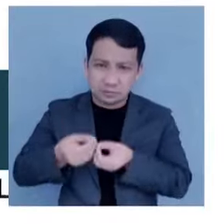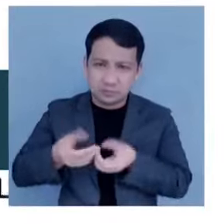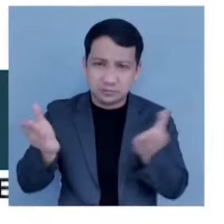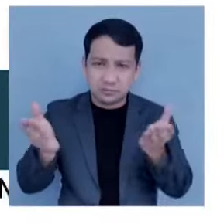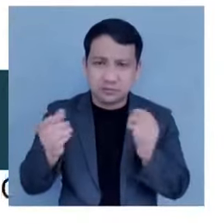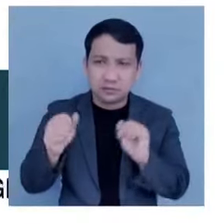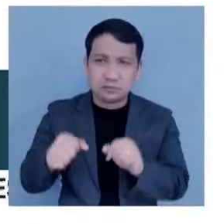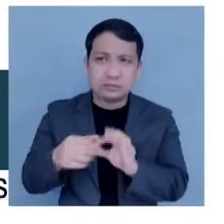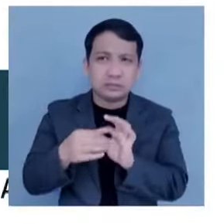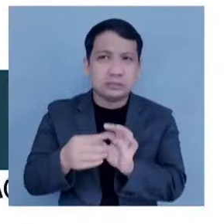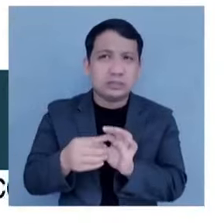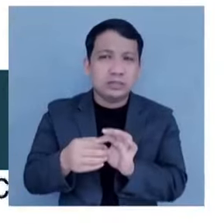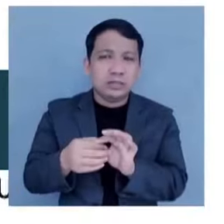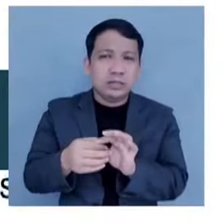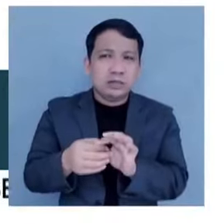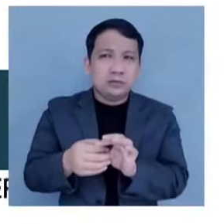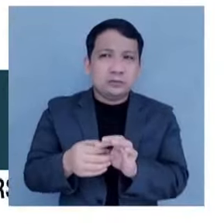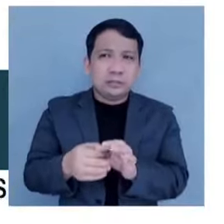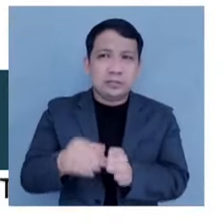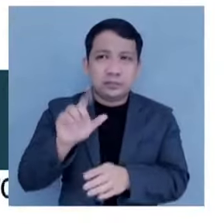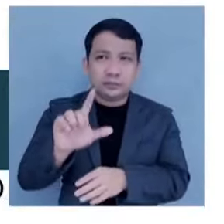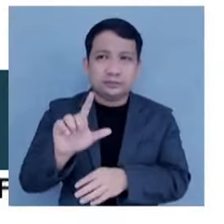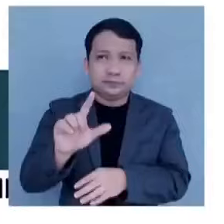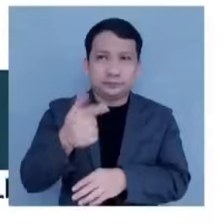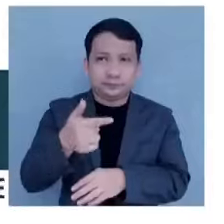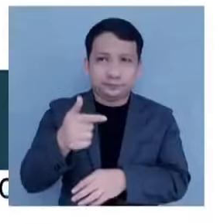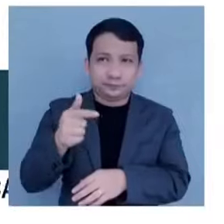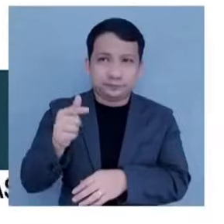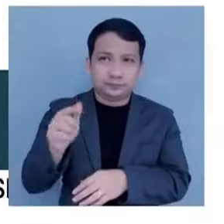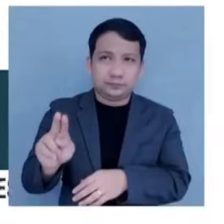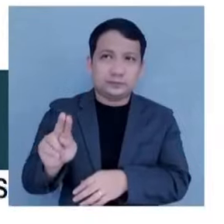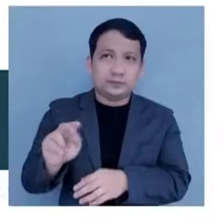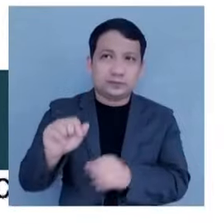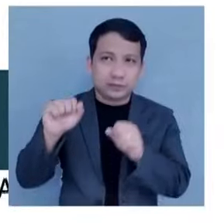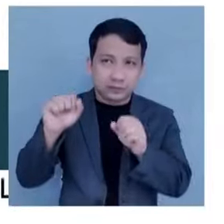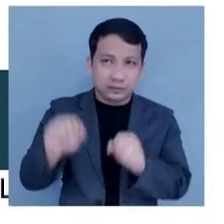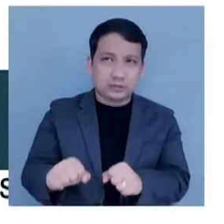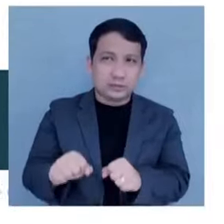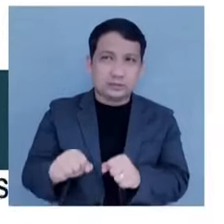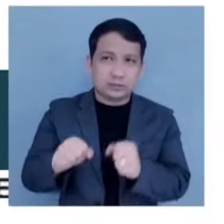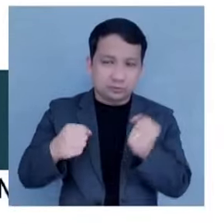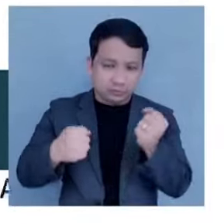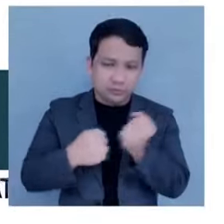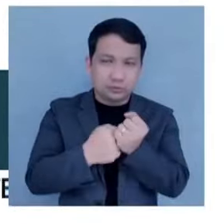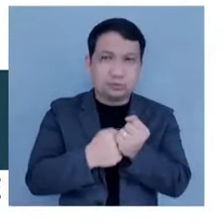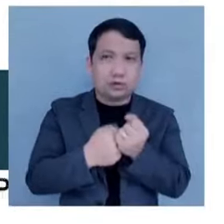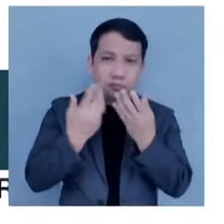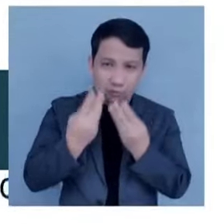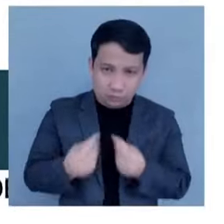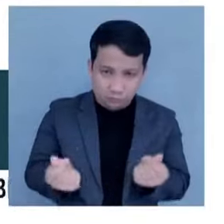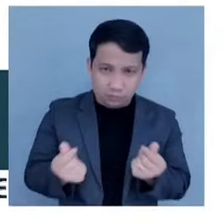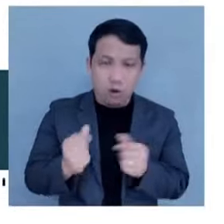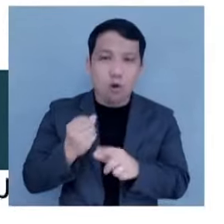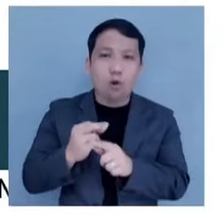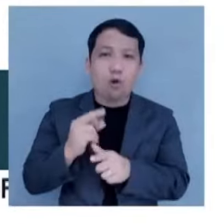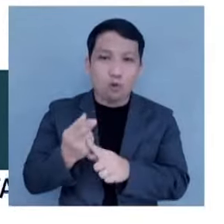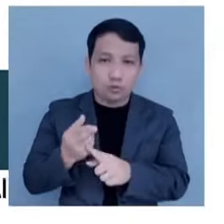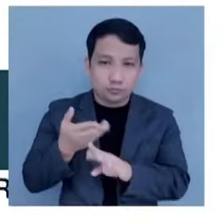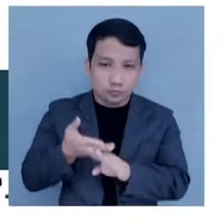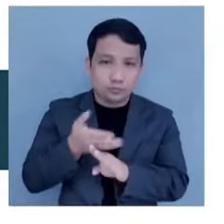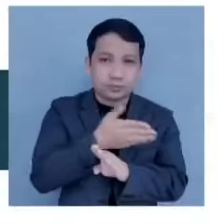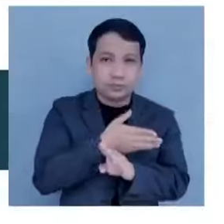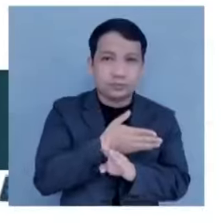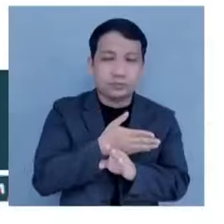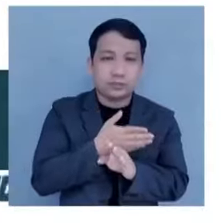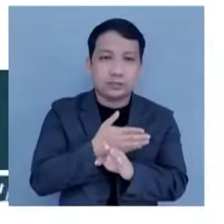know, the local government units just getting what they can until supply runs out? Or are you prepared to have another cycle? And